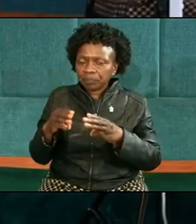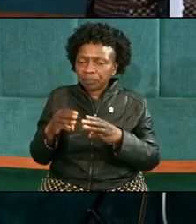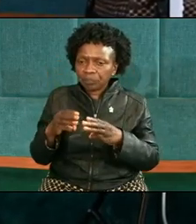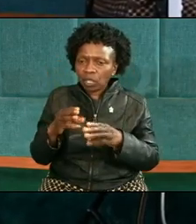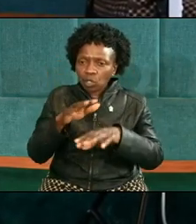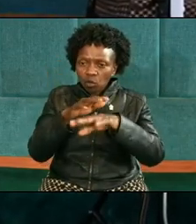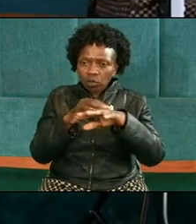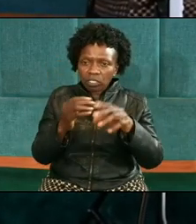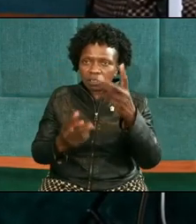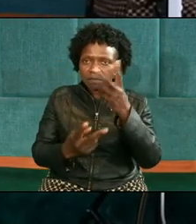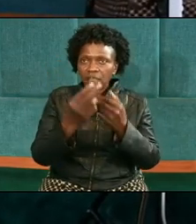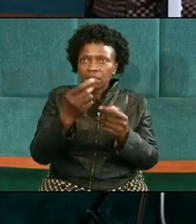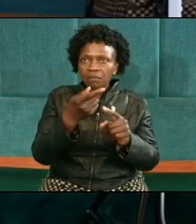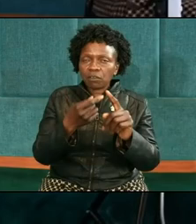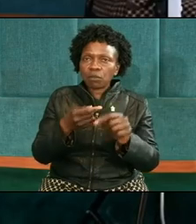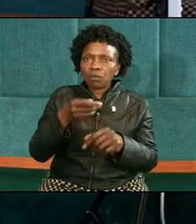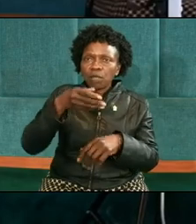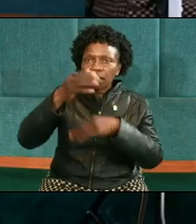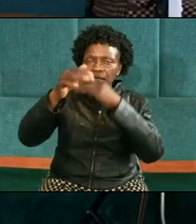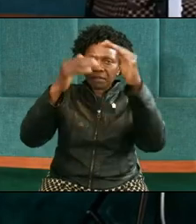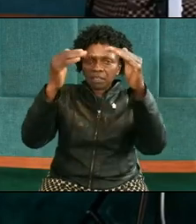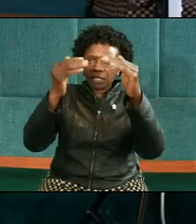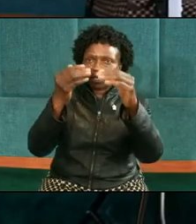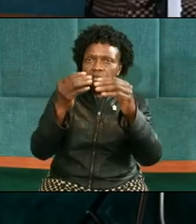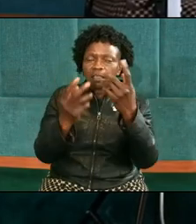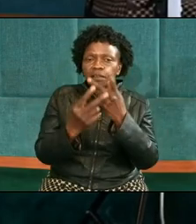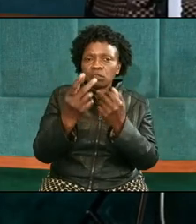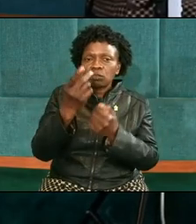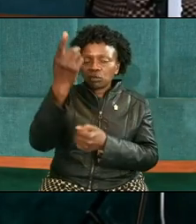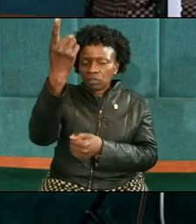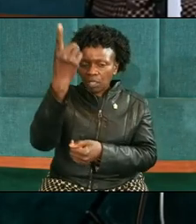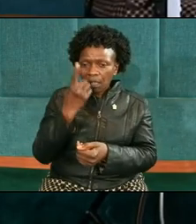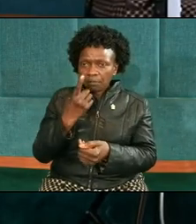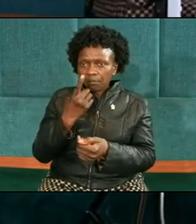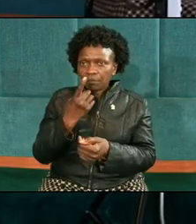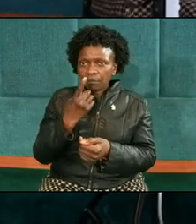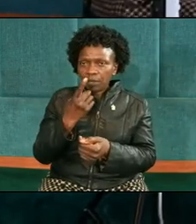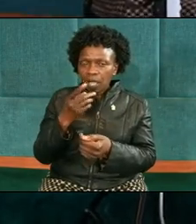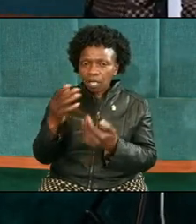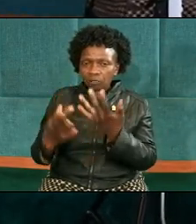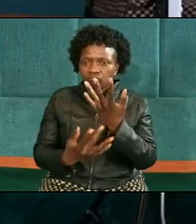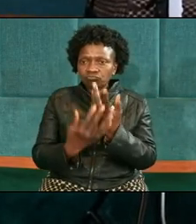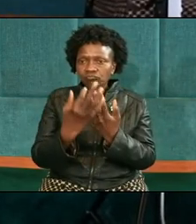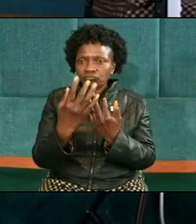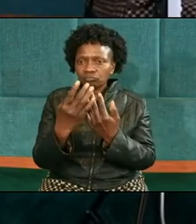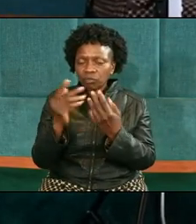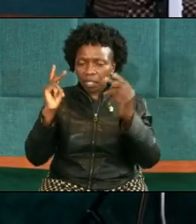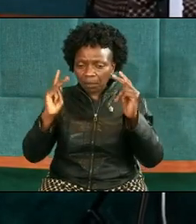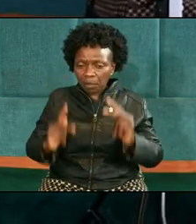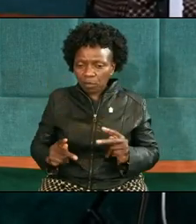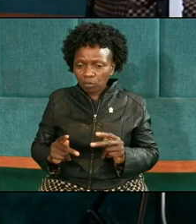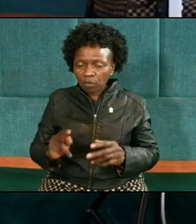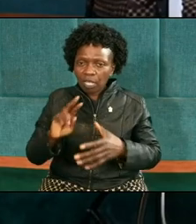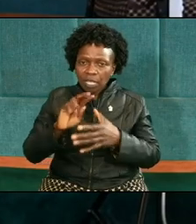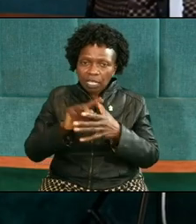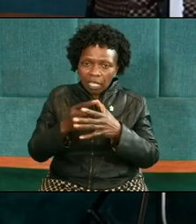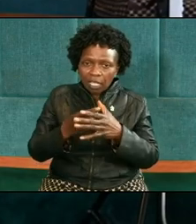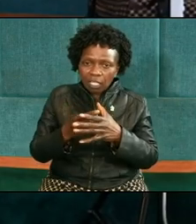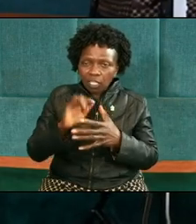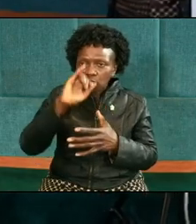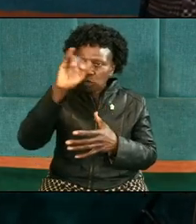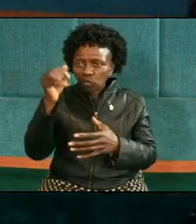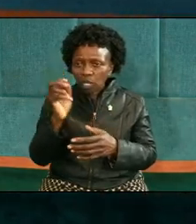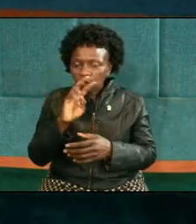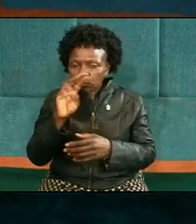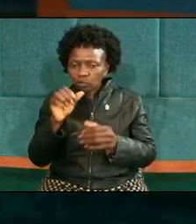heaven, fire will come down and burn up the people. And then he looks good.